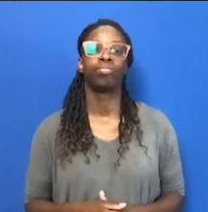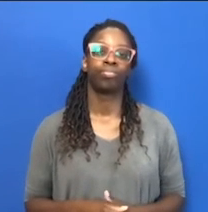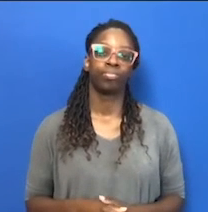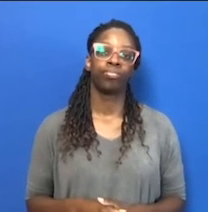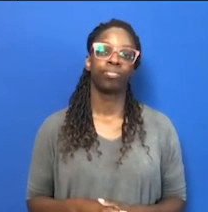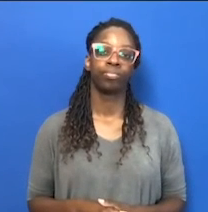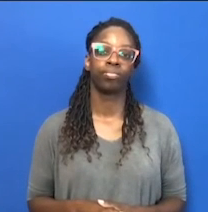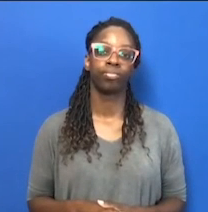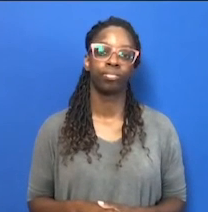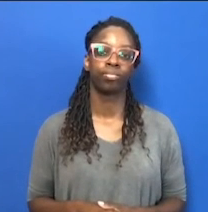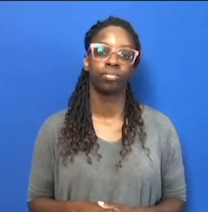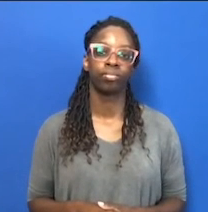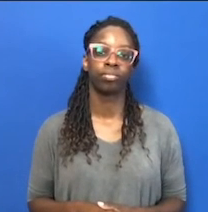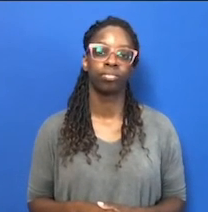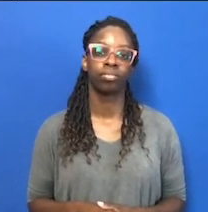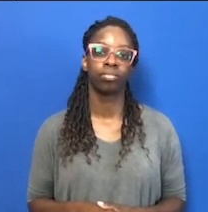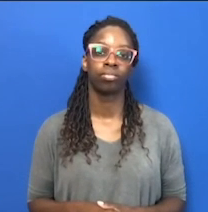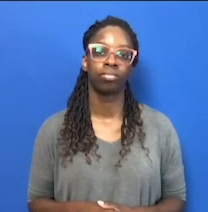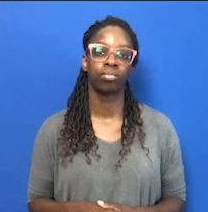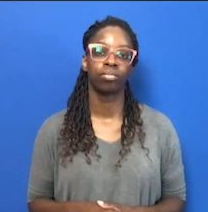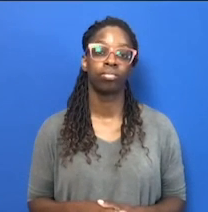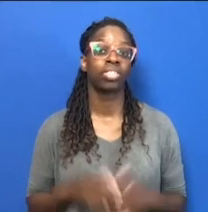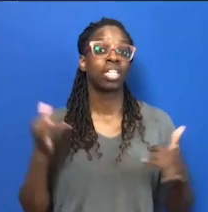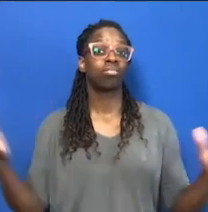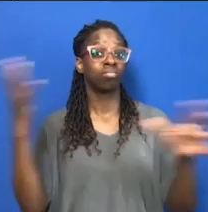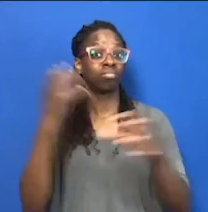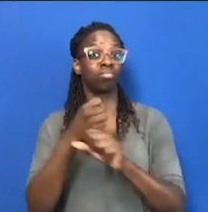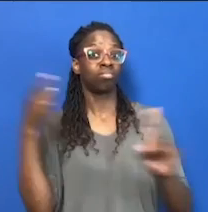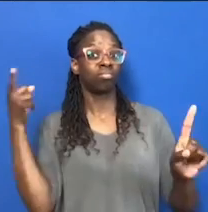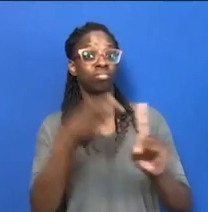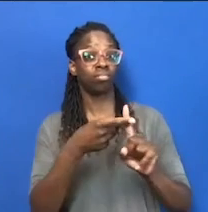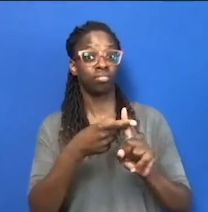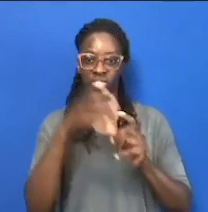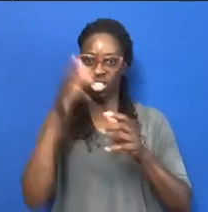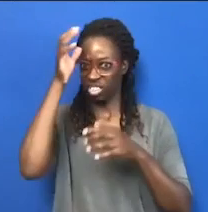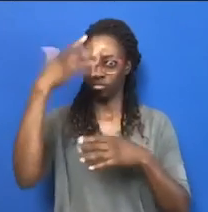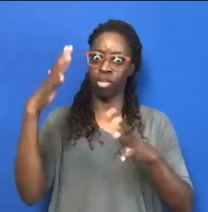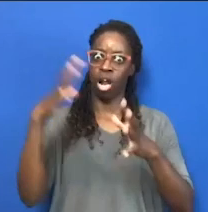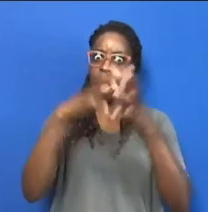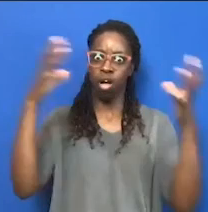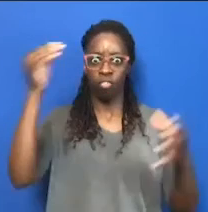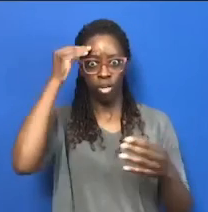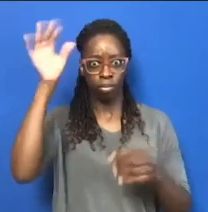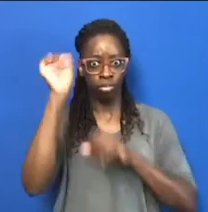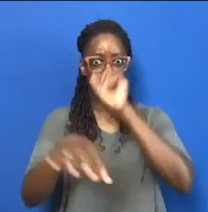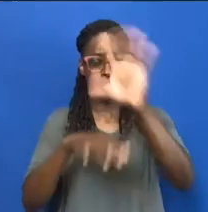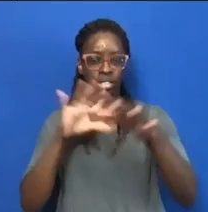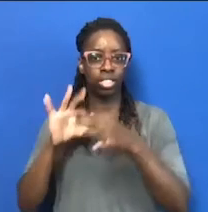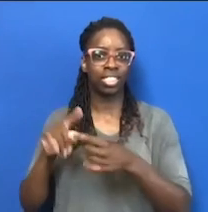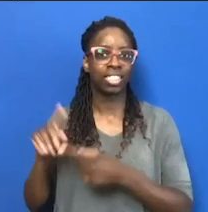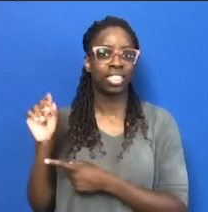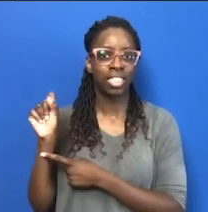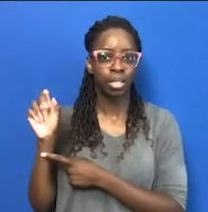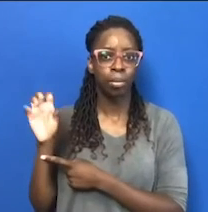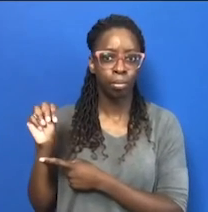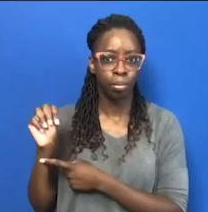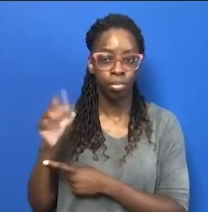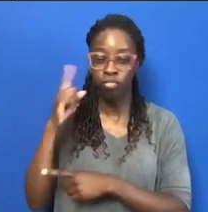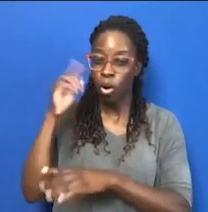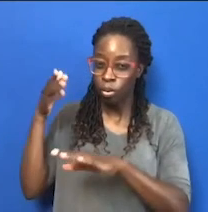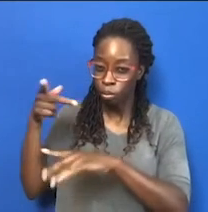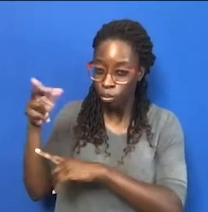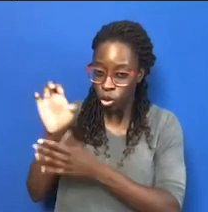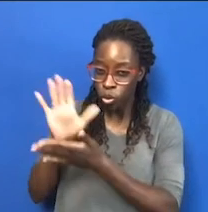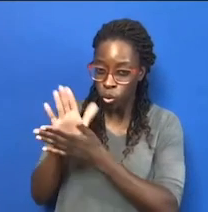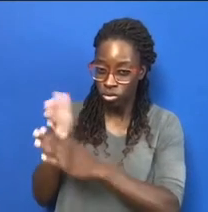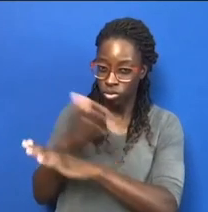So in summary, there is a growing body of knowledge on STEM for preschool age children. However, there is very little on